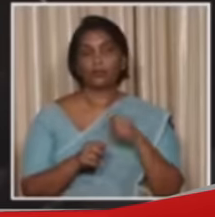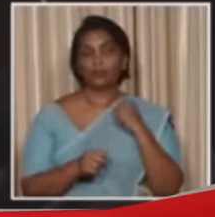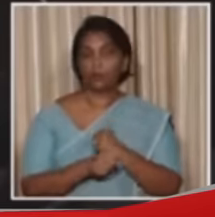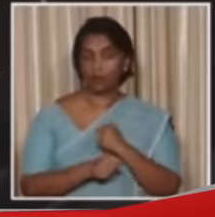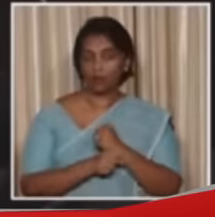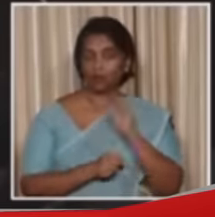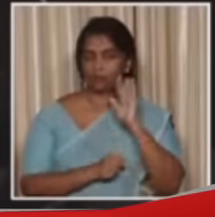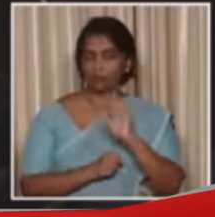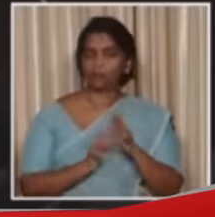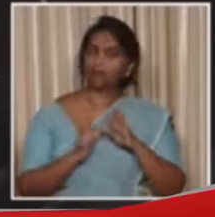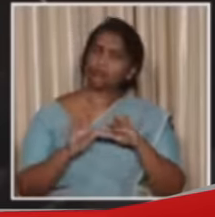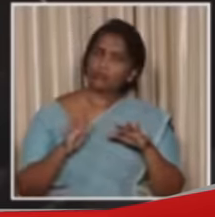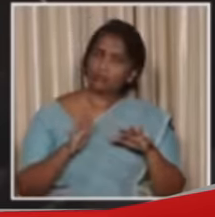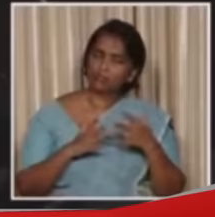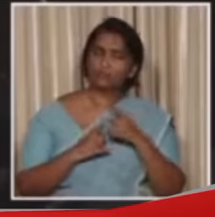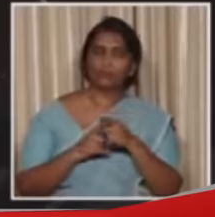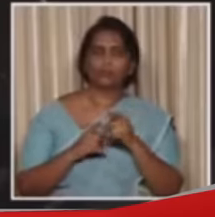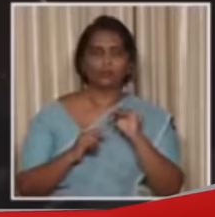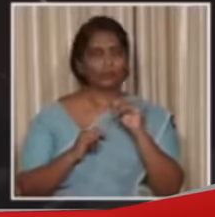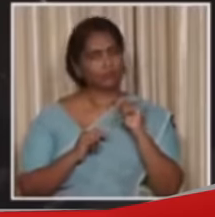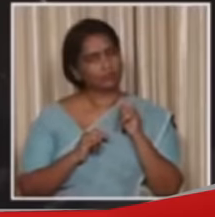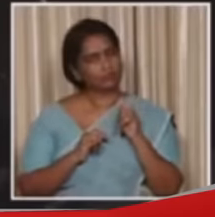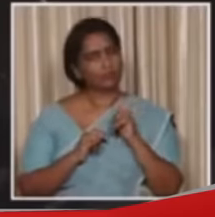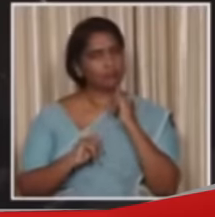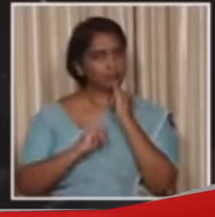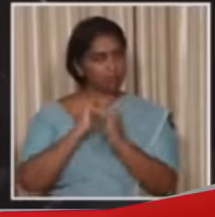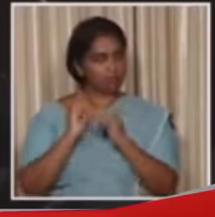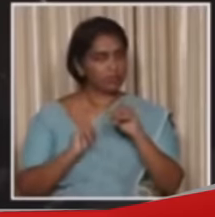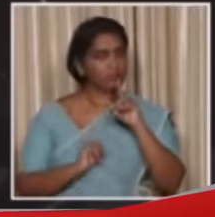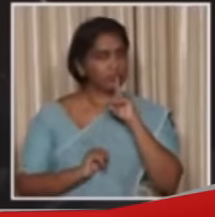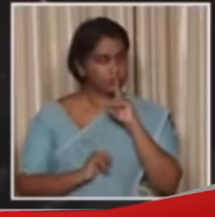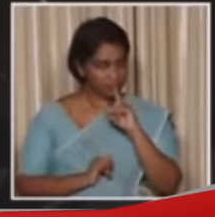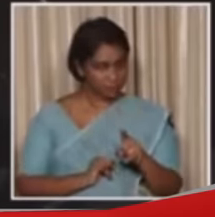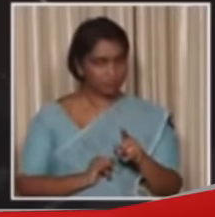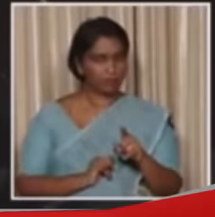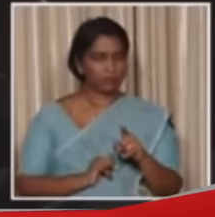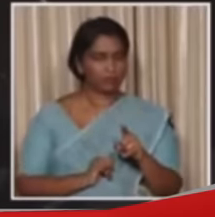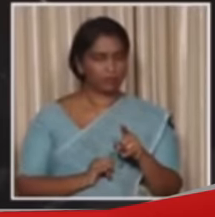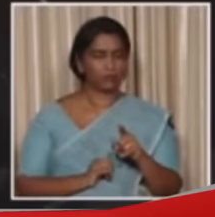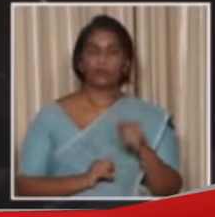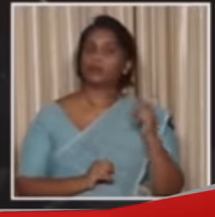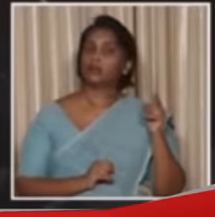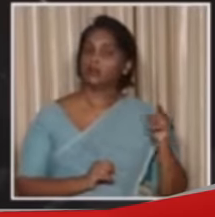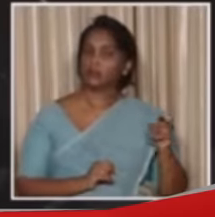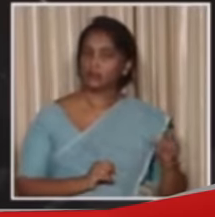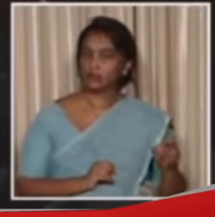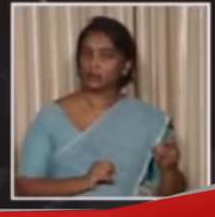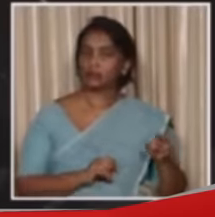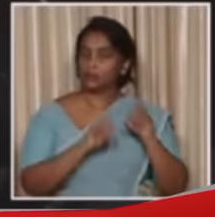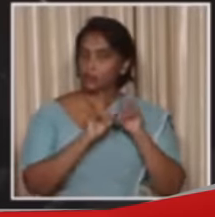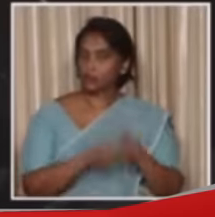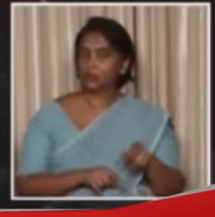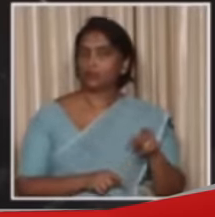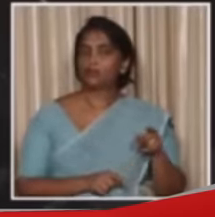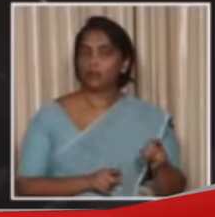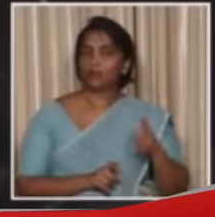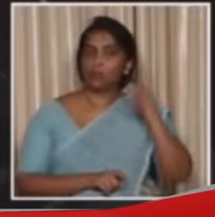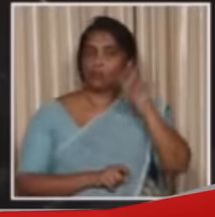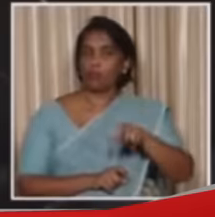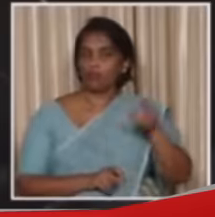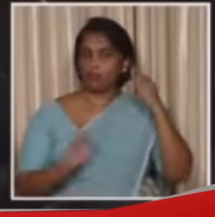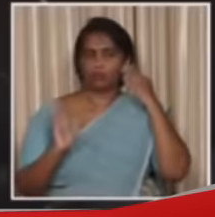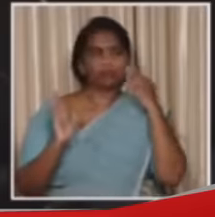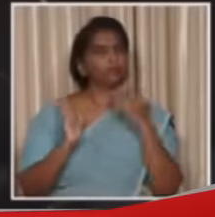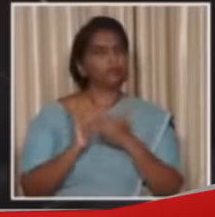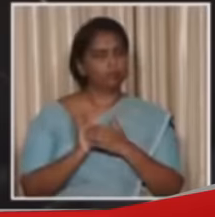there's an exaggerated reaction to that, where the individuals, the very personal attacks are made on people, and these critiques of